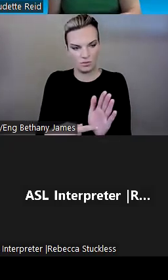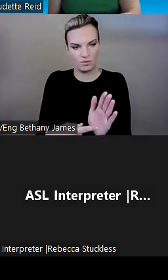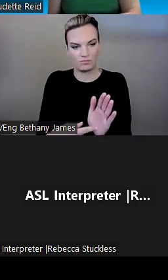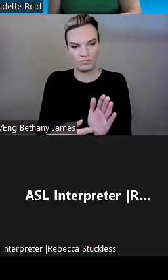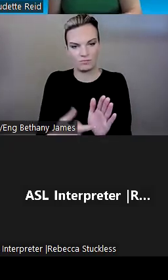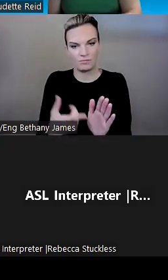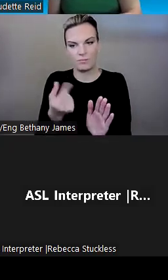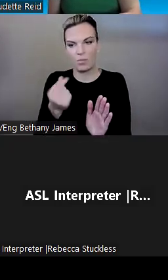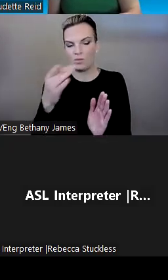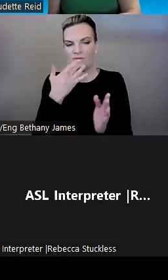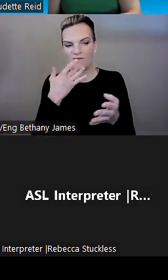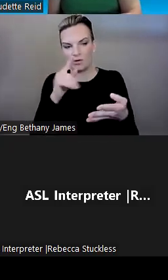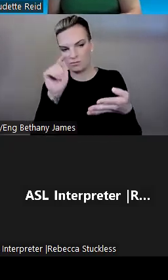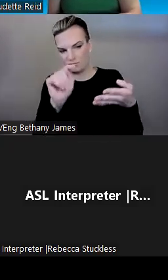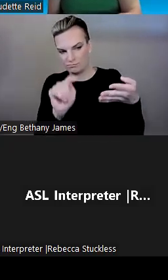on the screen.